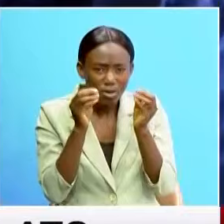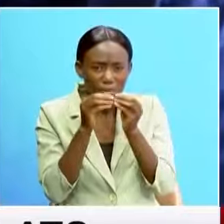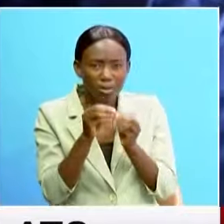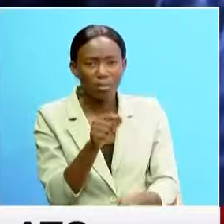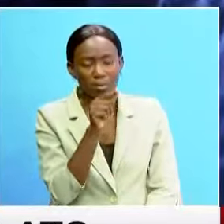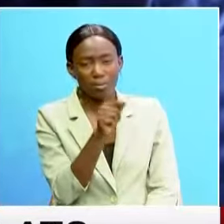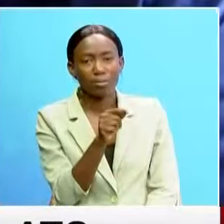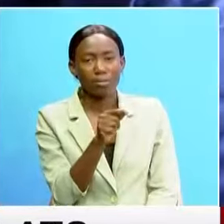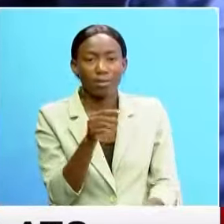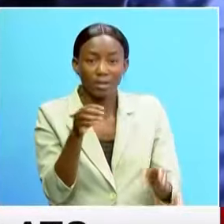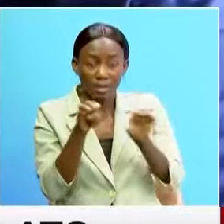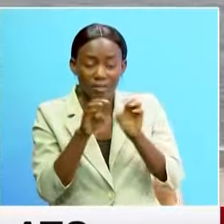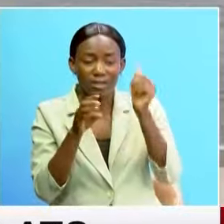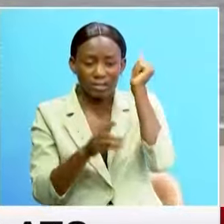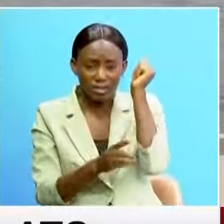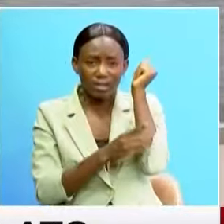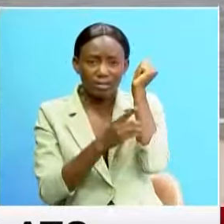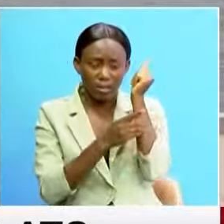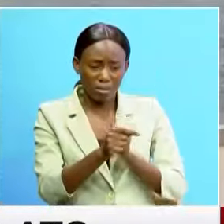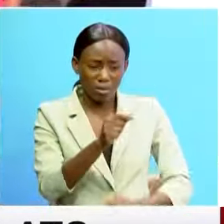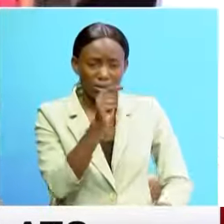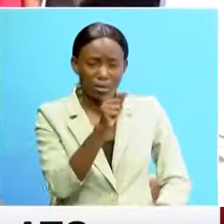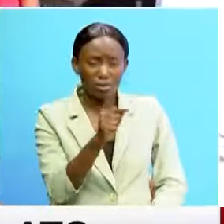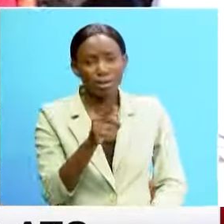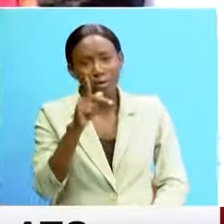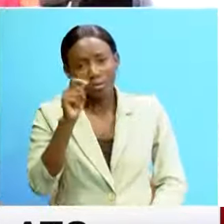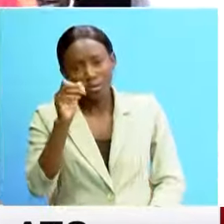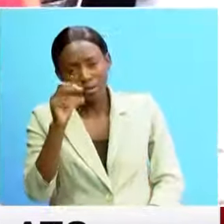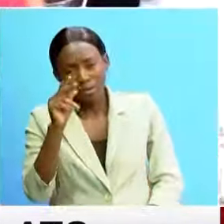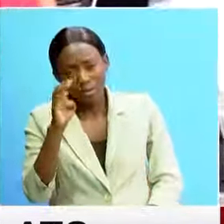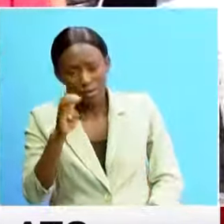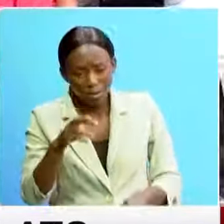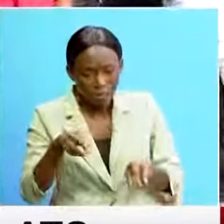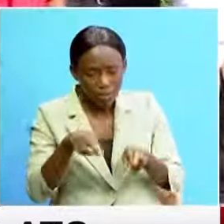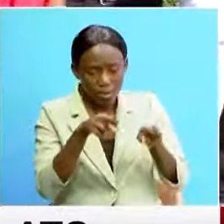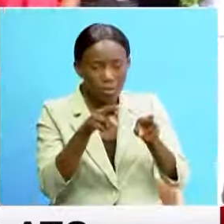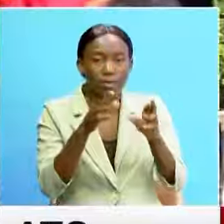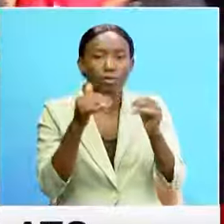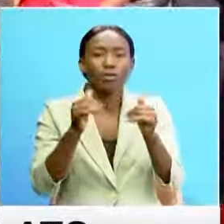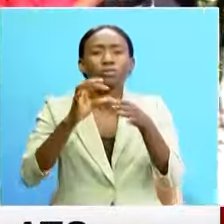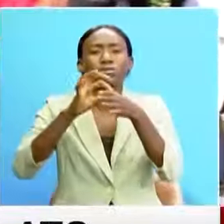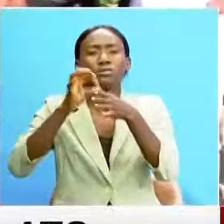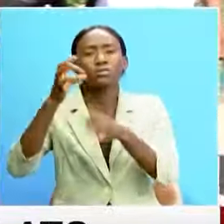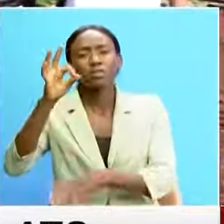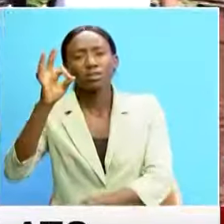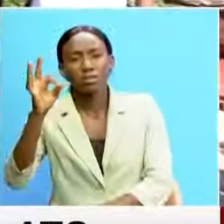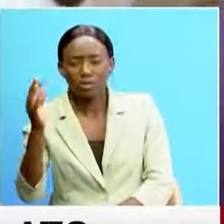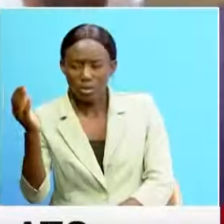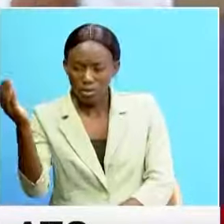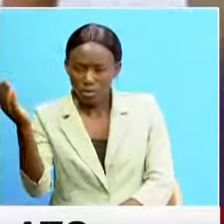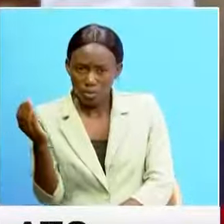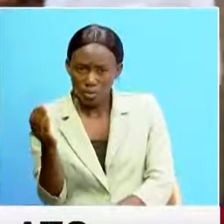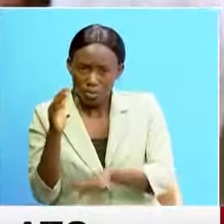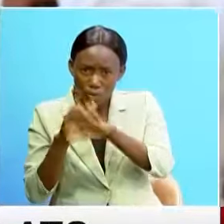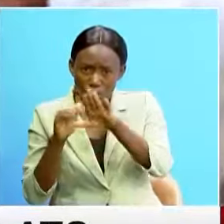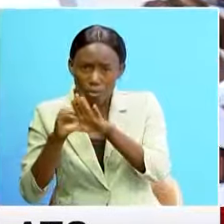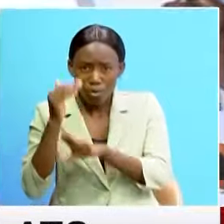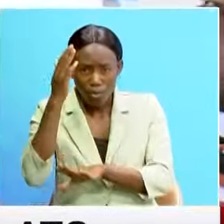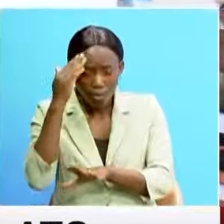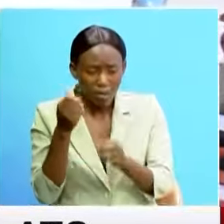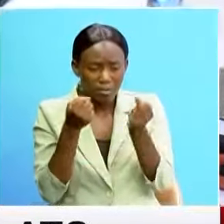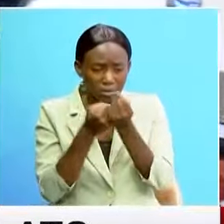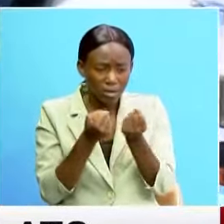and sustainable development in Kafue River Plains. Stakeholders in the district converged to validate the findings